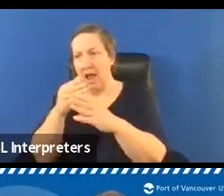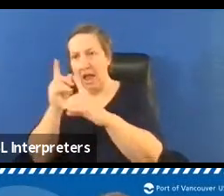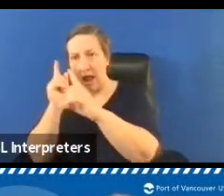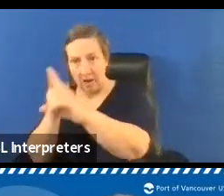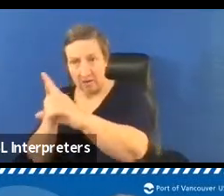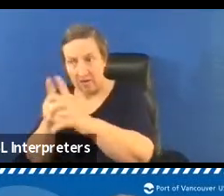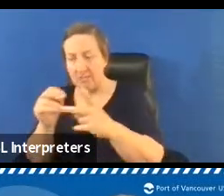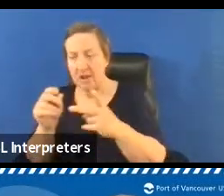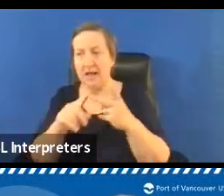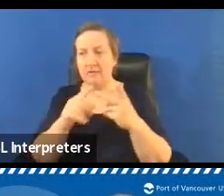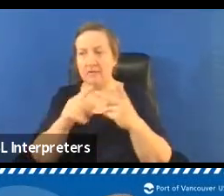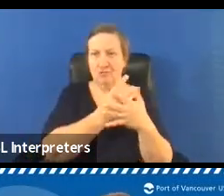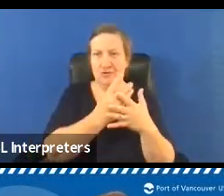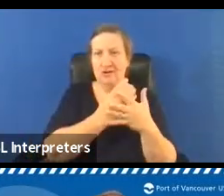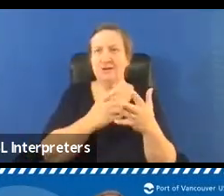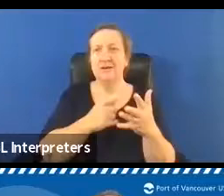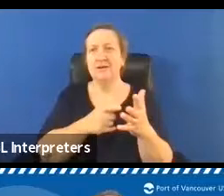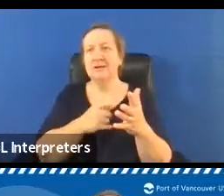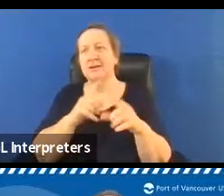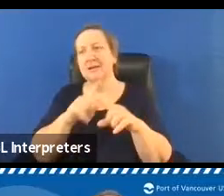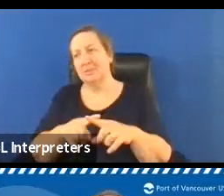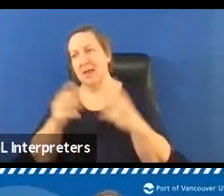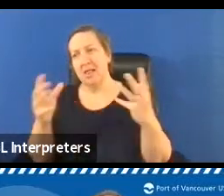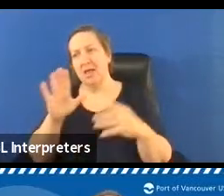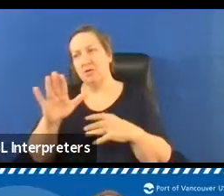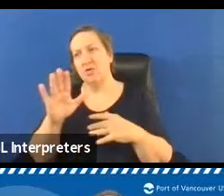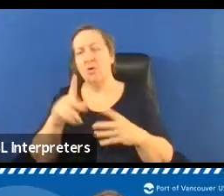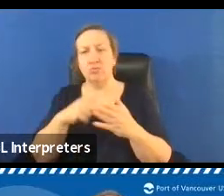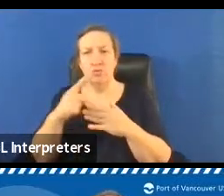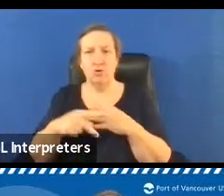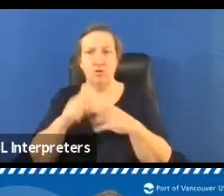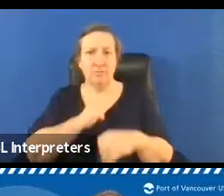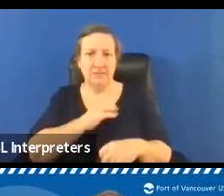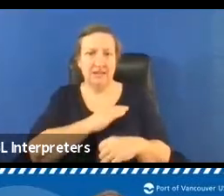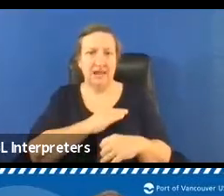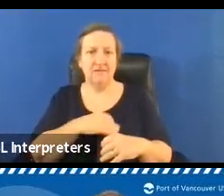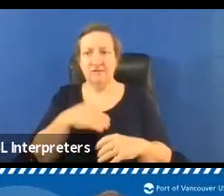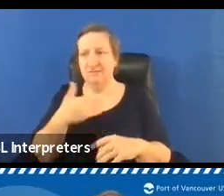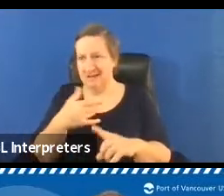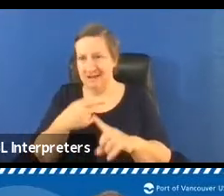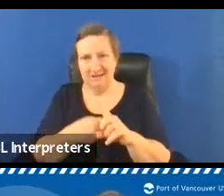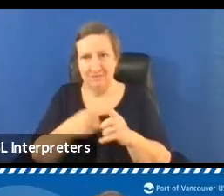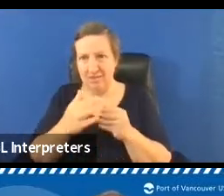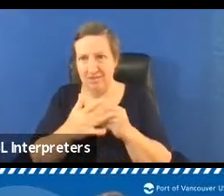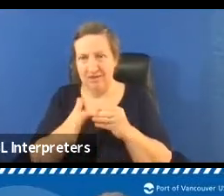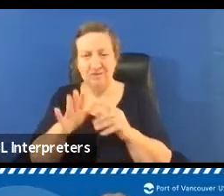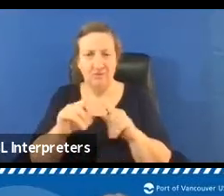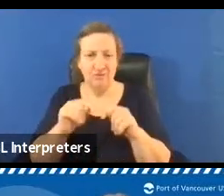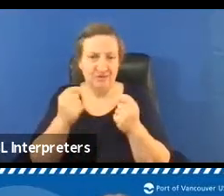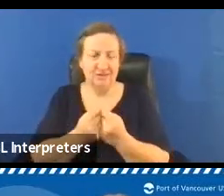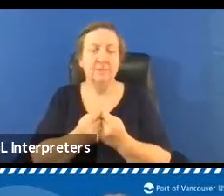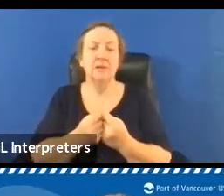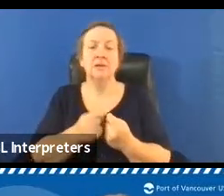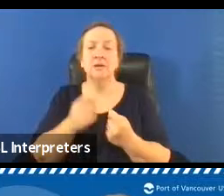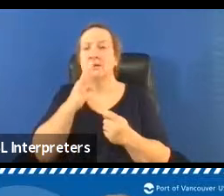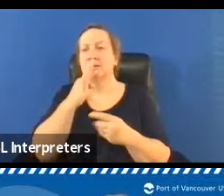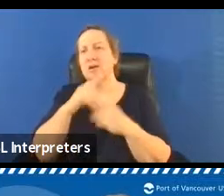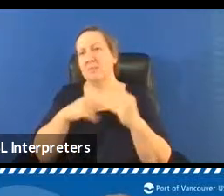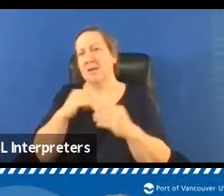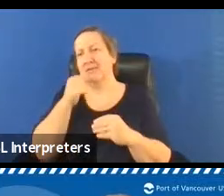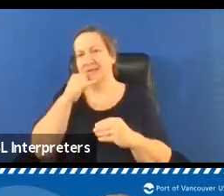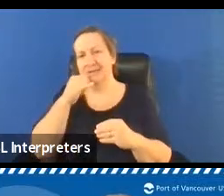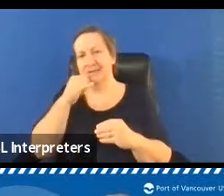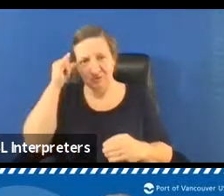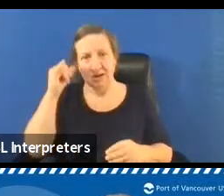relying heavily on your program staff and teams over the next month. And we just talked to them about this yesterday.